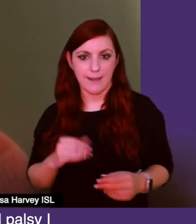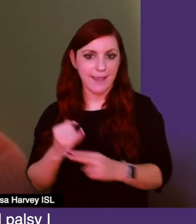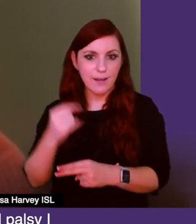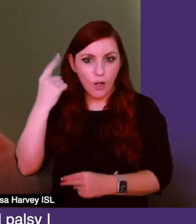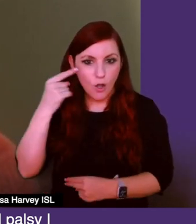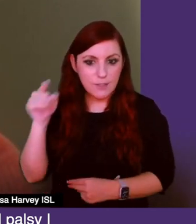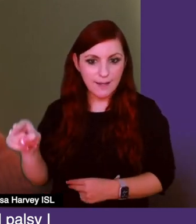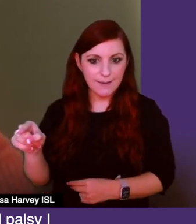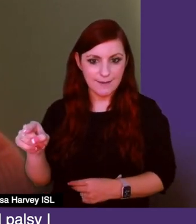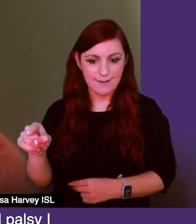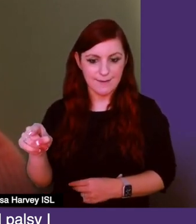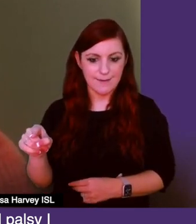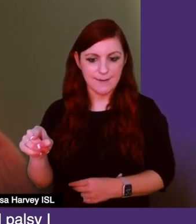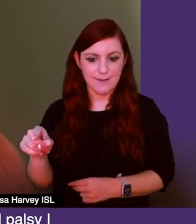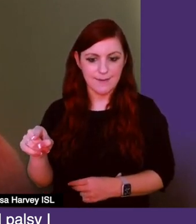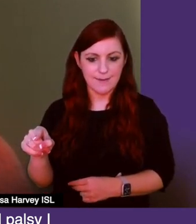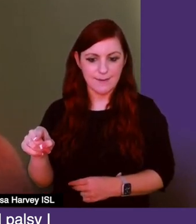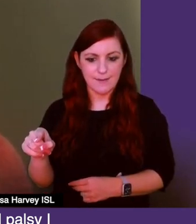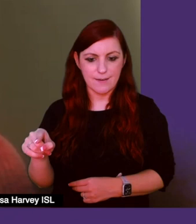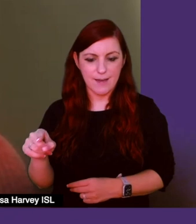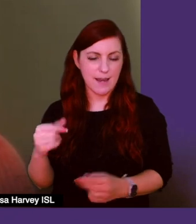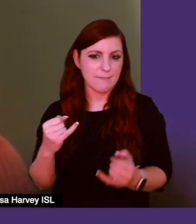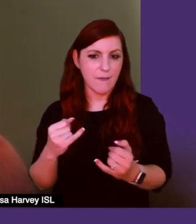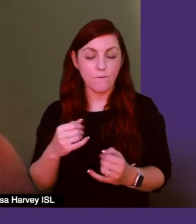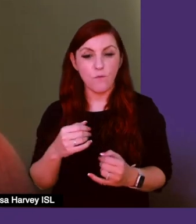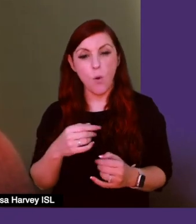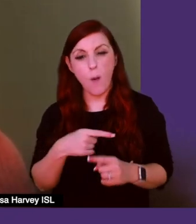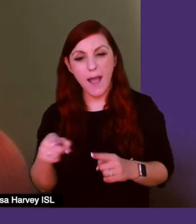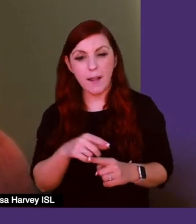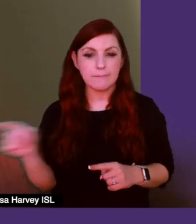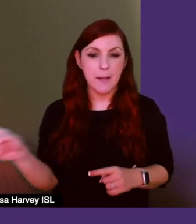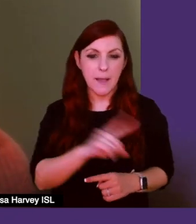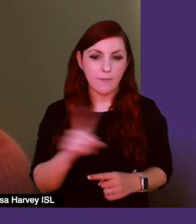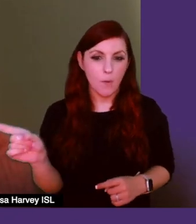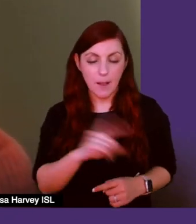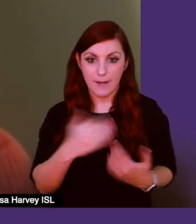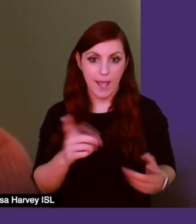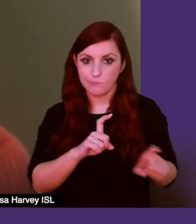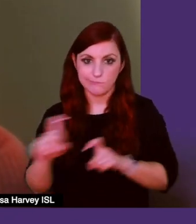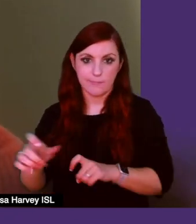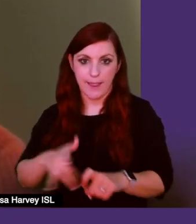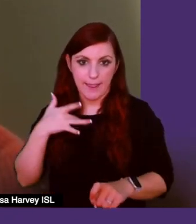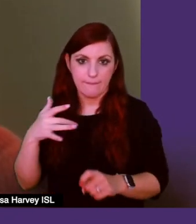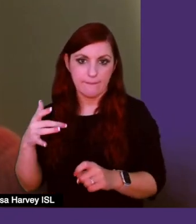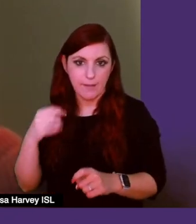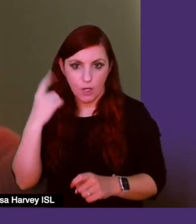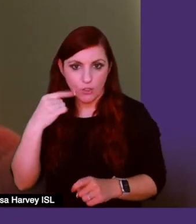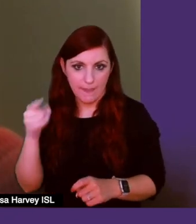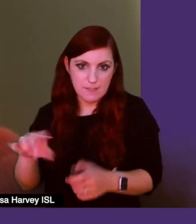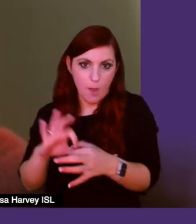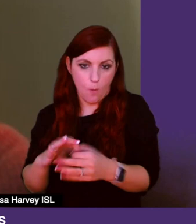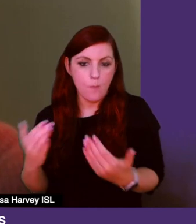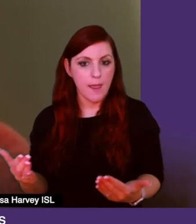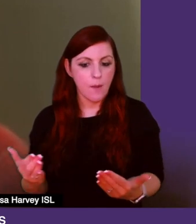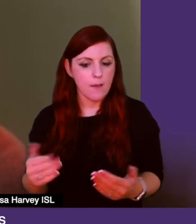in London on a, you know, pretty much, I'm for a while I was between both places, but now I am pretty much here in London as my